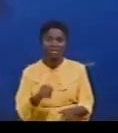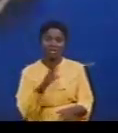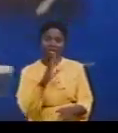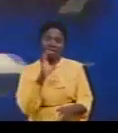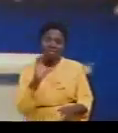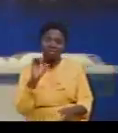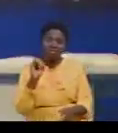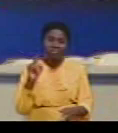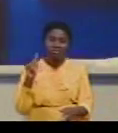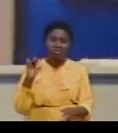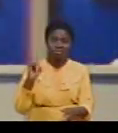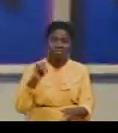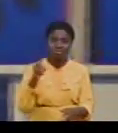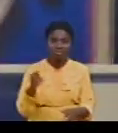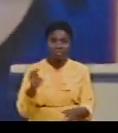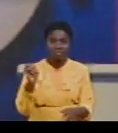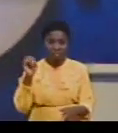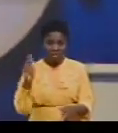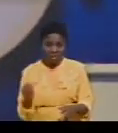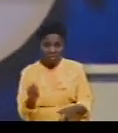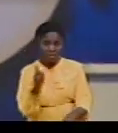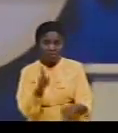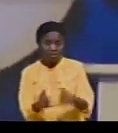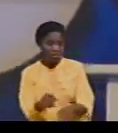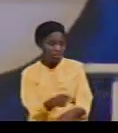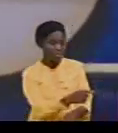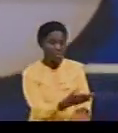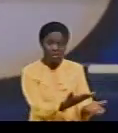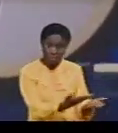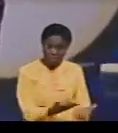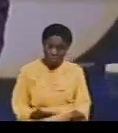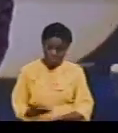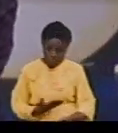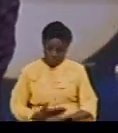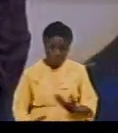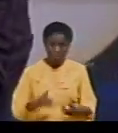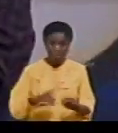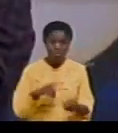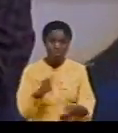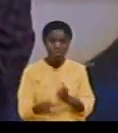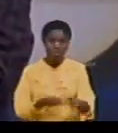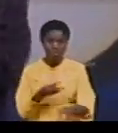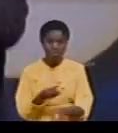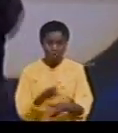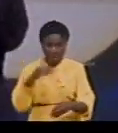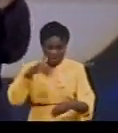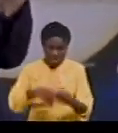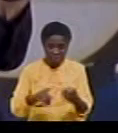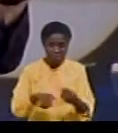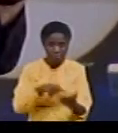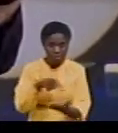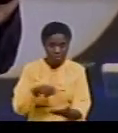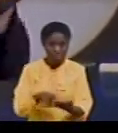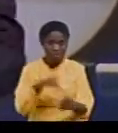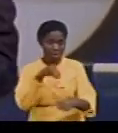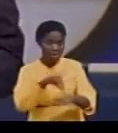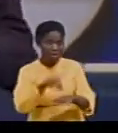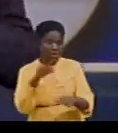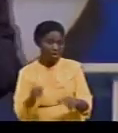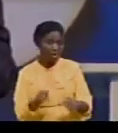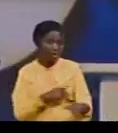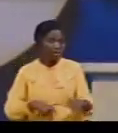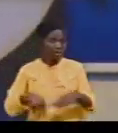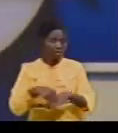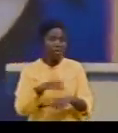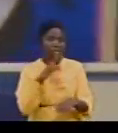people that they brought into the world, into the earthly kingdom, they were also